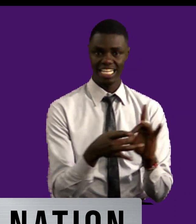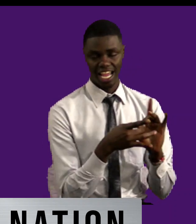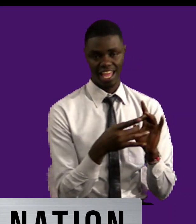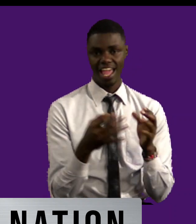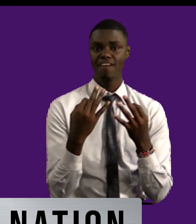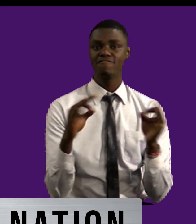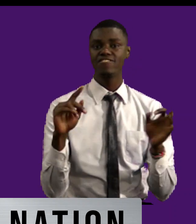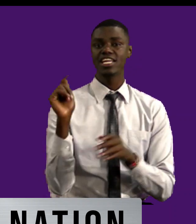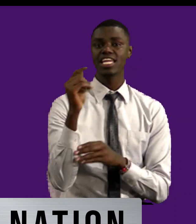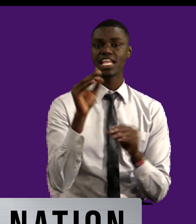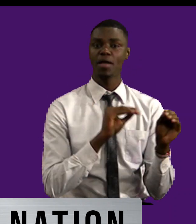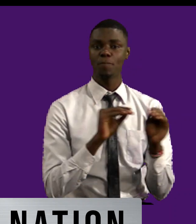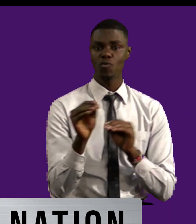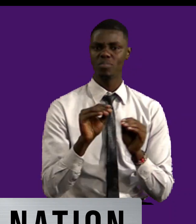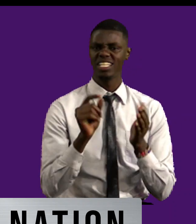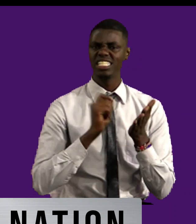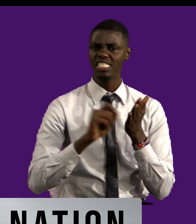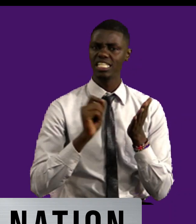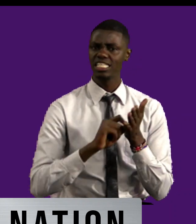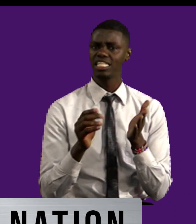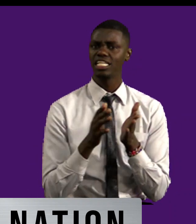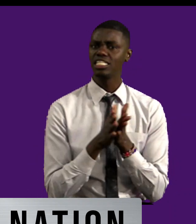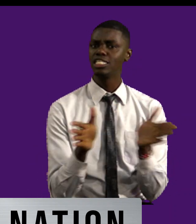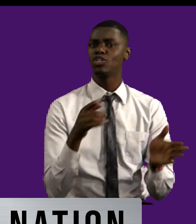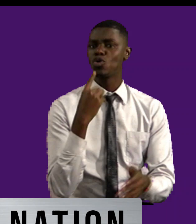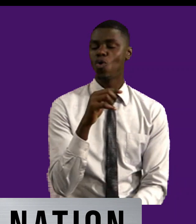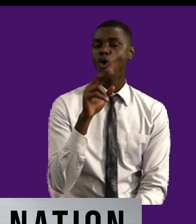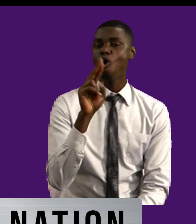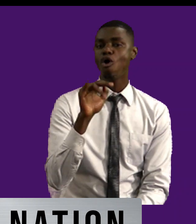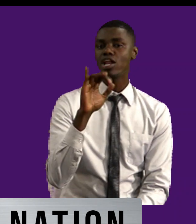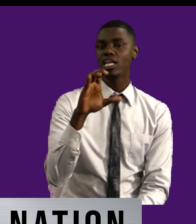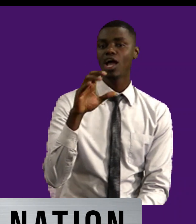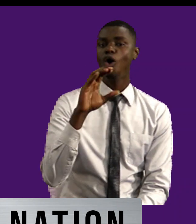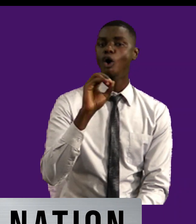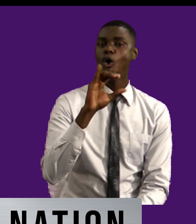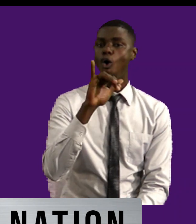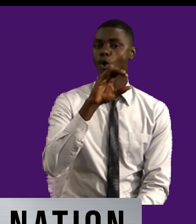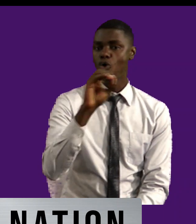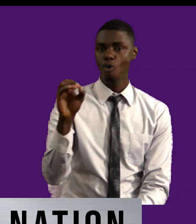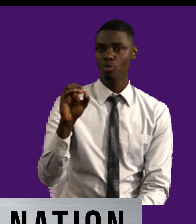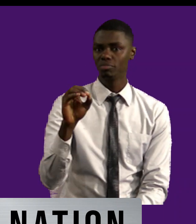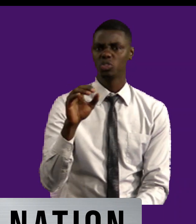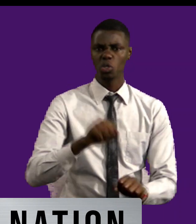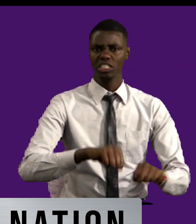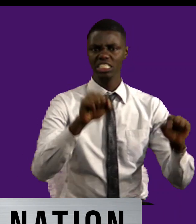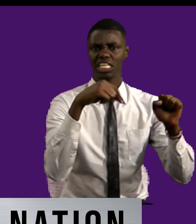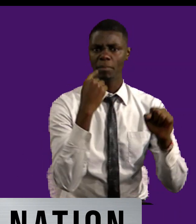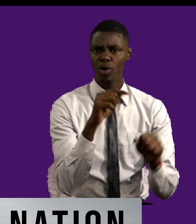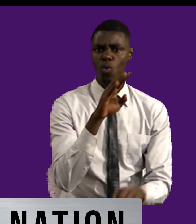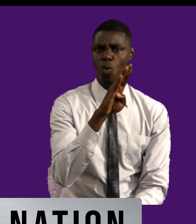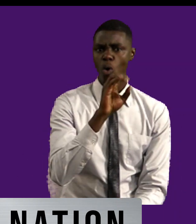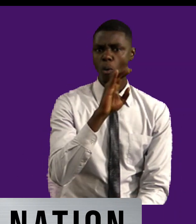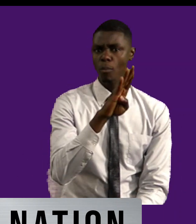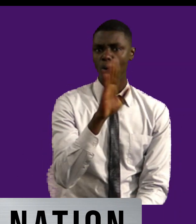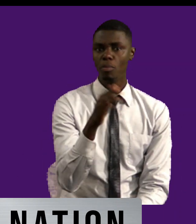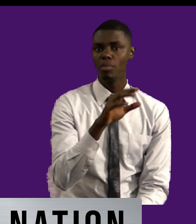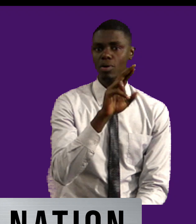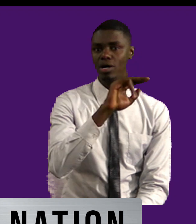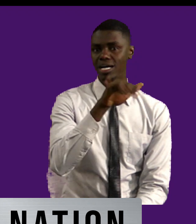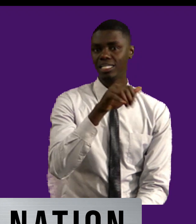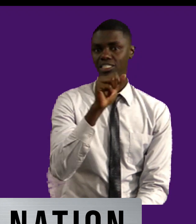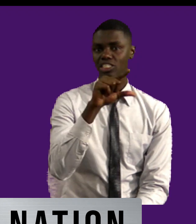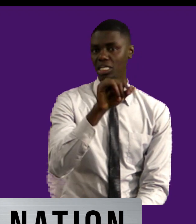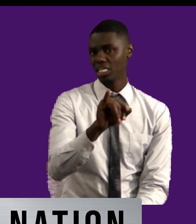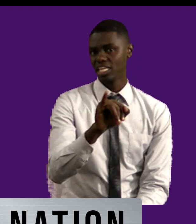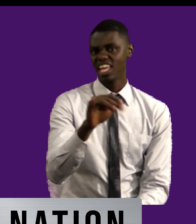Free Kenya movement. Who is the Secretary General? Nicholas Oyo. Nicholas Oyo is our regular guest. Who is your chairman? Bob Njagi. Bob Njagi.